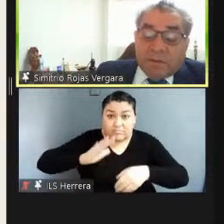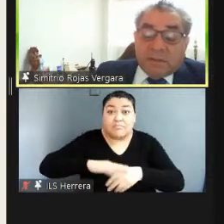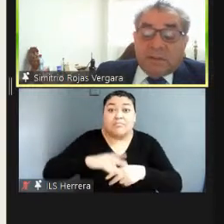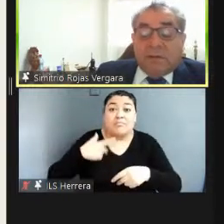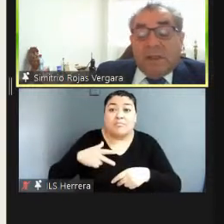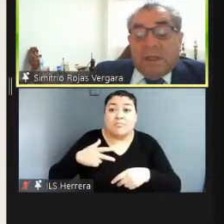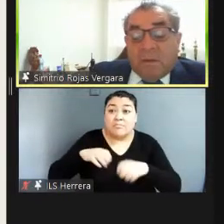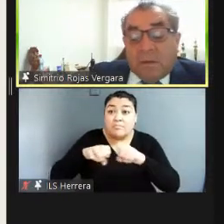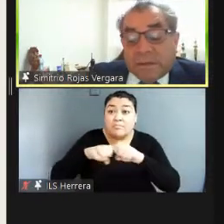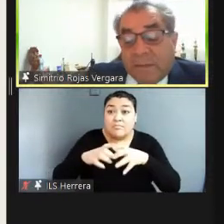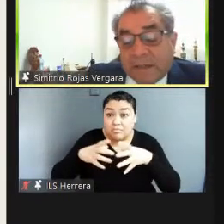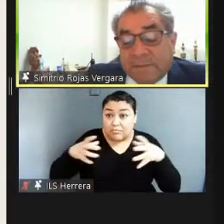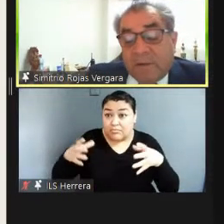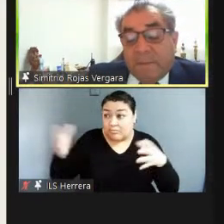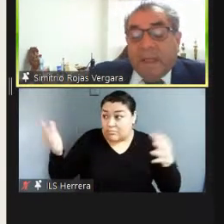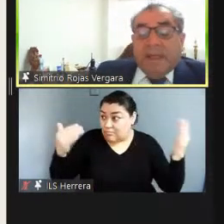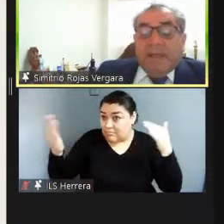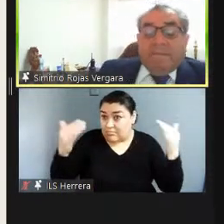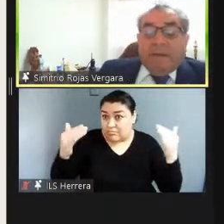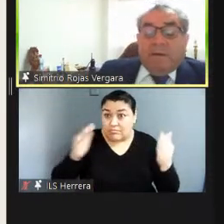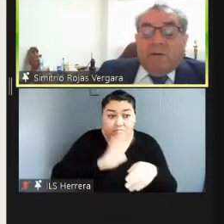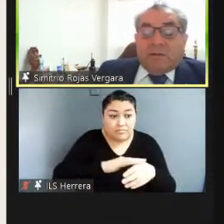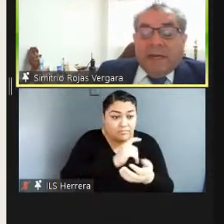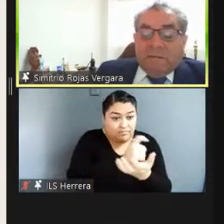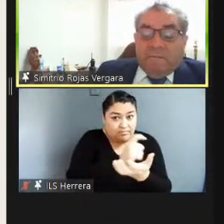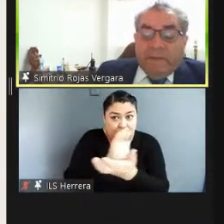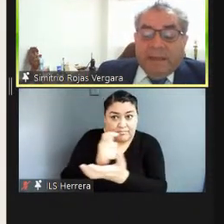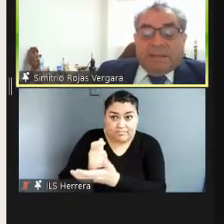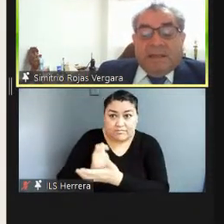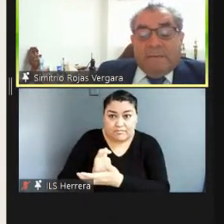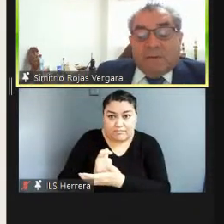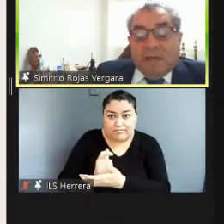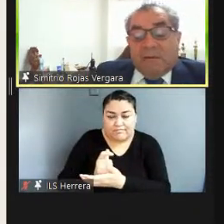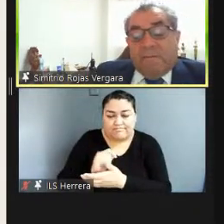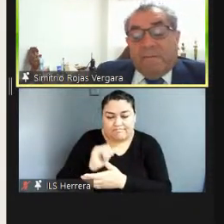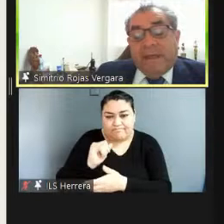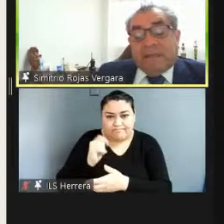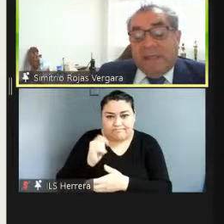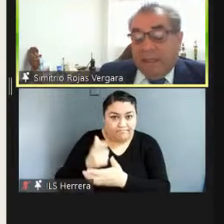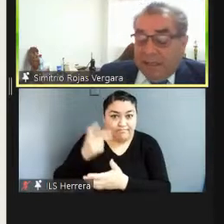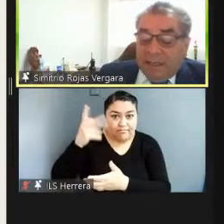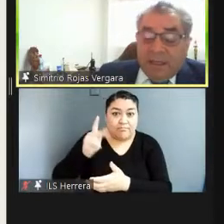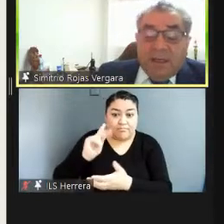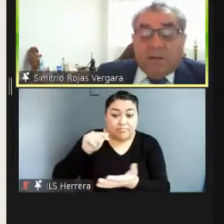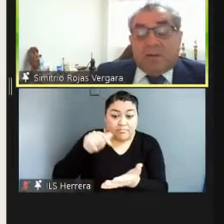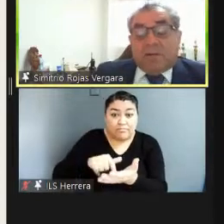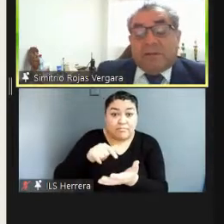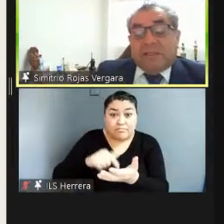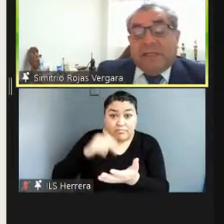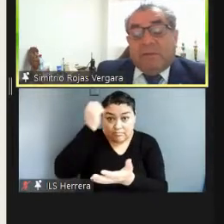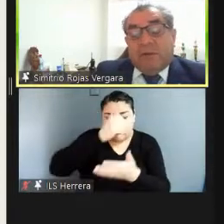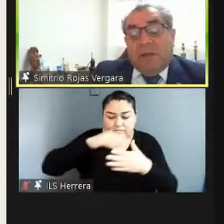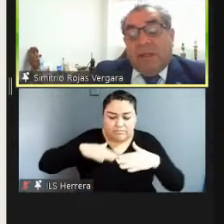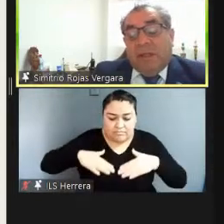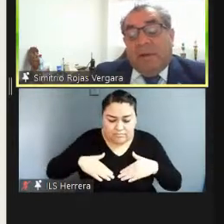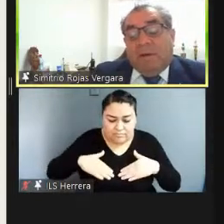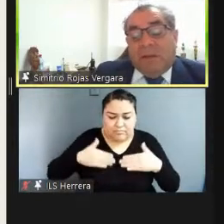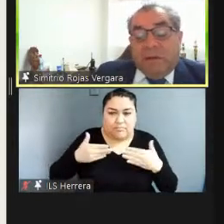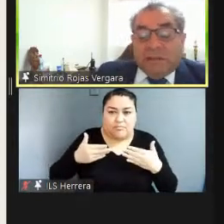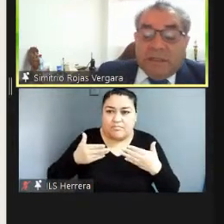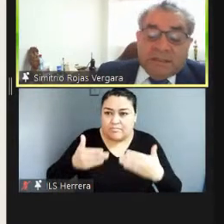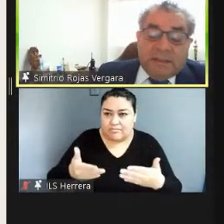them because you need more staff. And of course, the cost is higher, like Rubrica, but